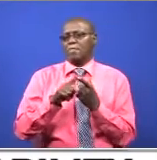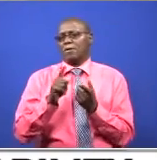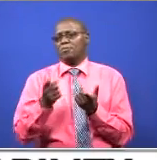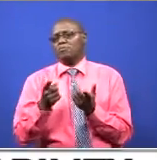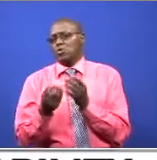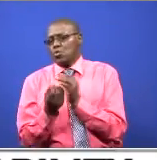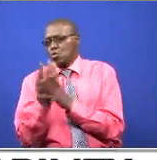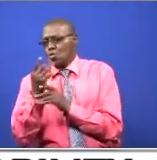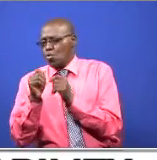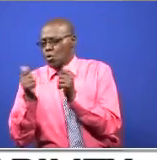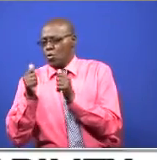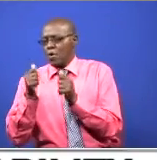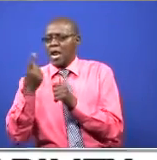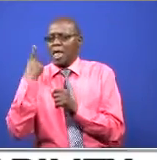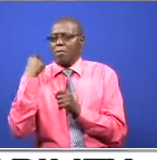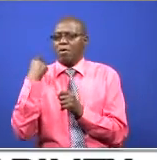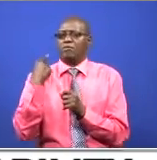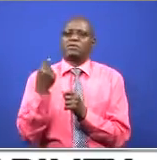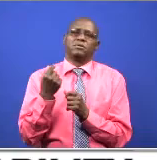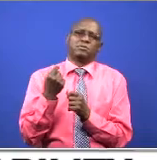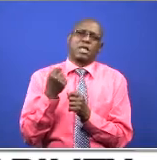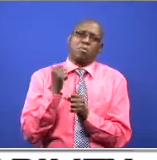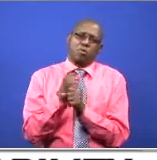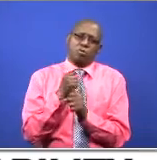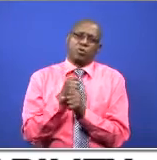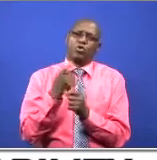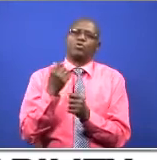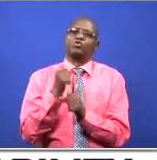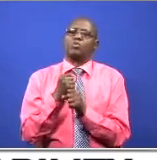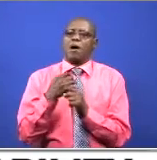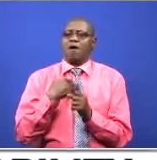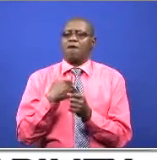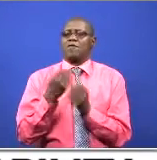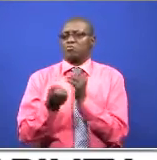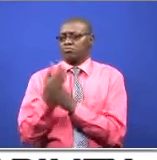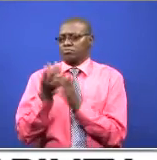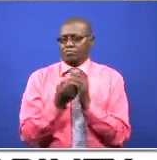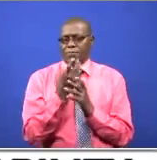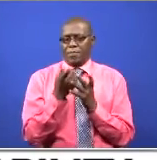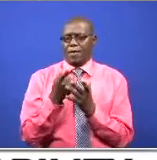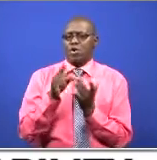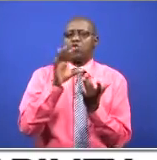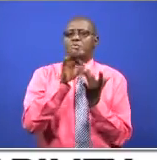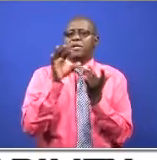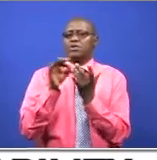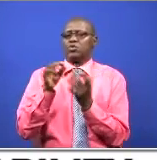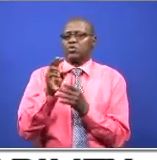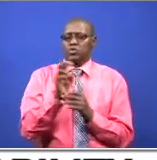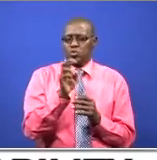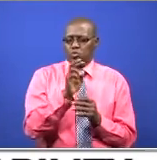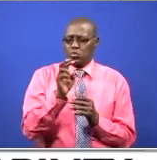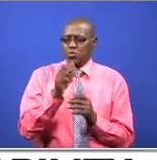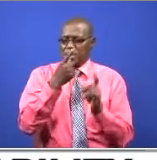of employment, the job opportunities that you have created. So the nomination was looking at so many